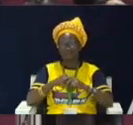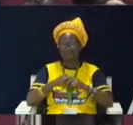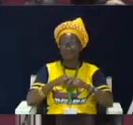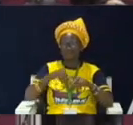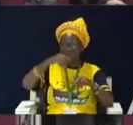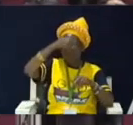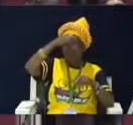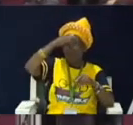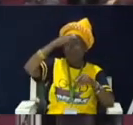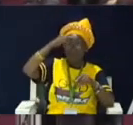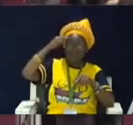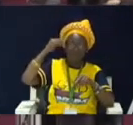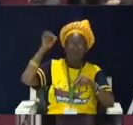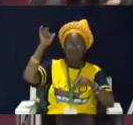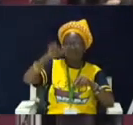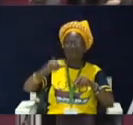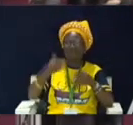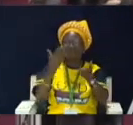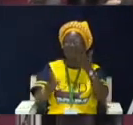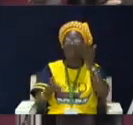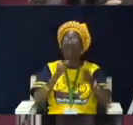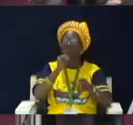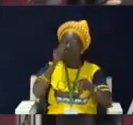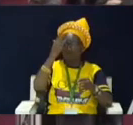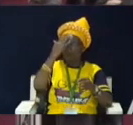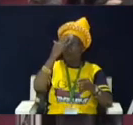Because they may not know what you know.